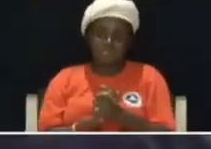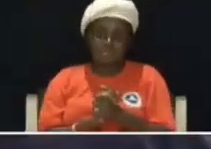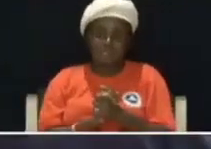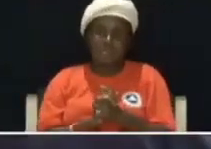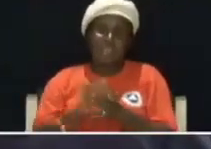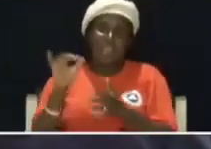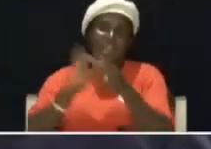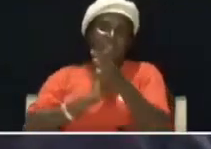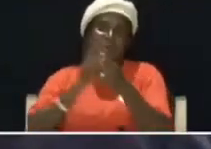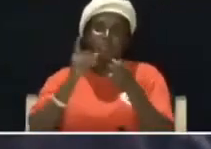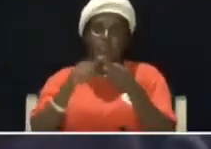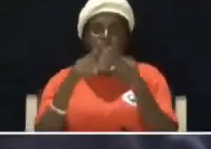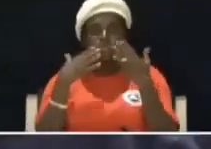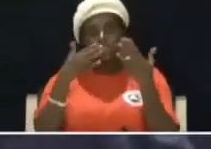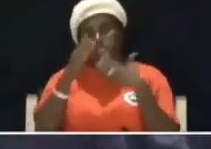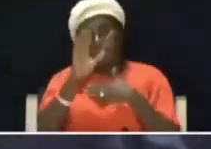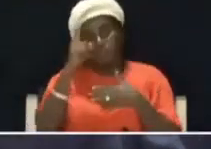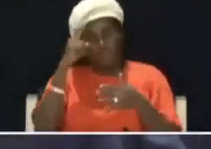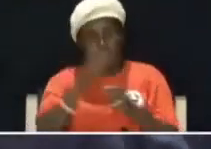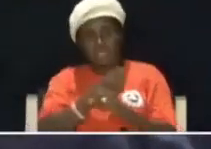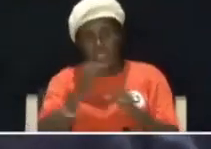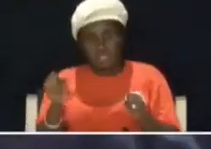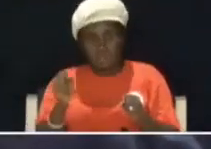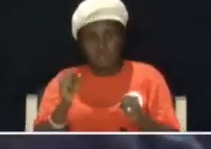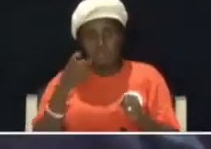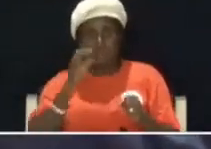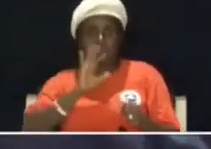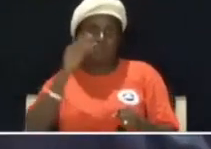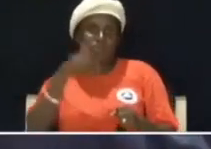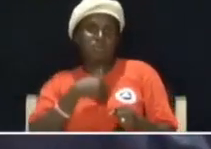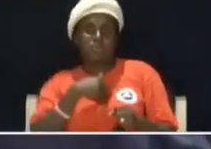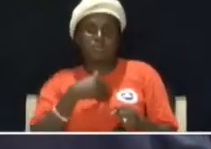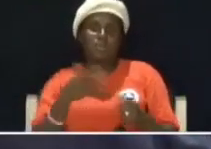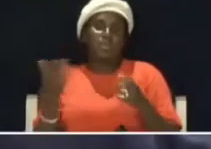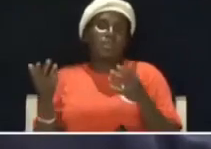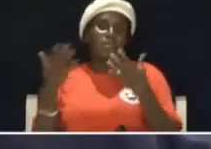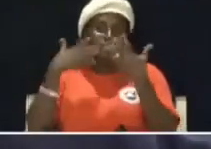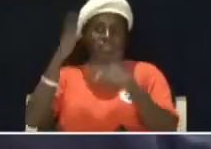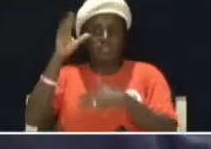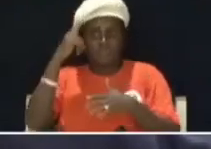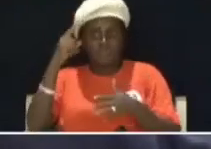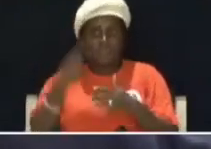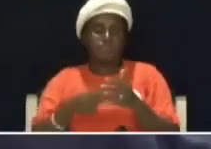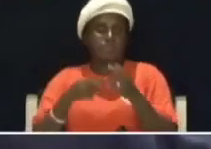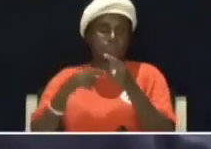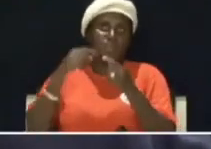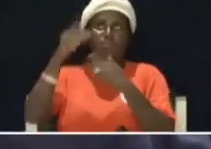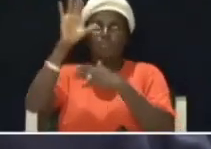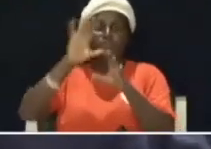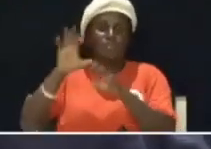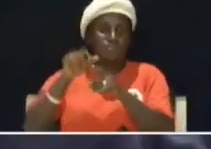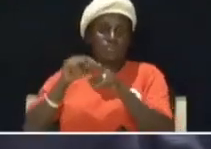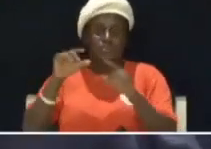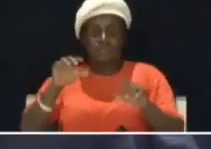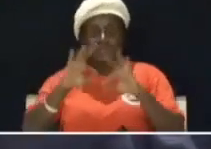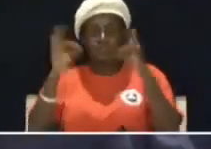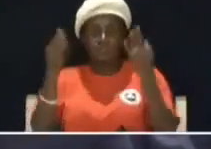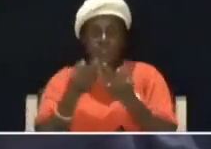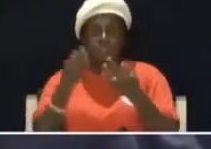I want to thank God for the salvation of my soul. And I want to thank God for all he's doing in my family. On